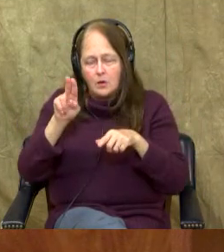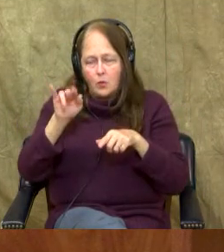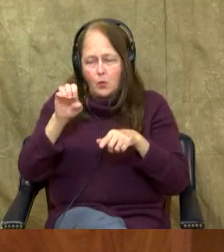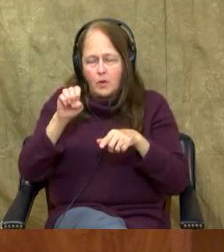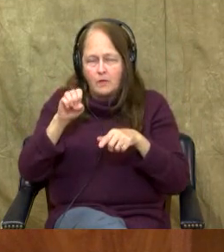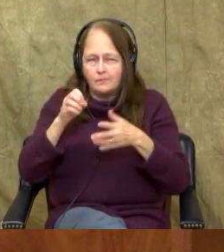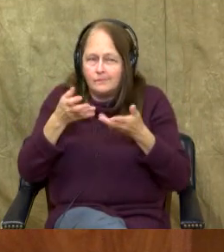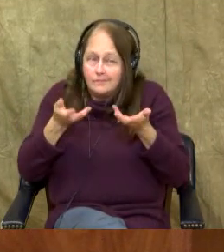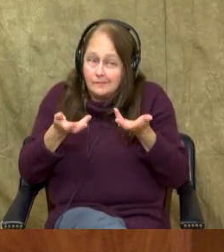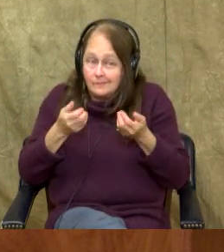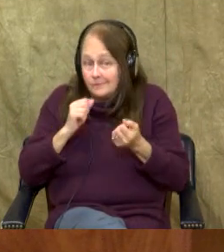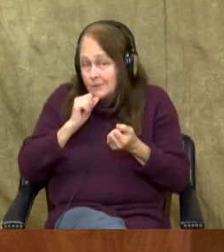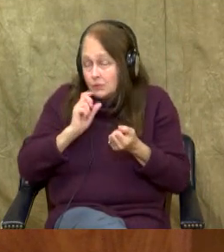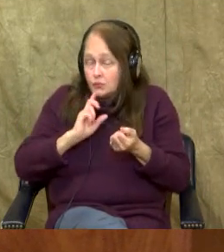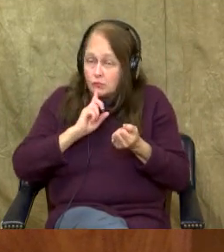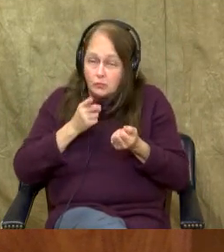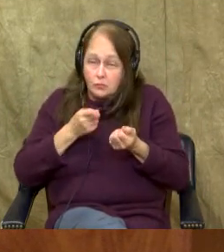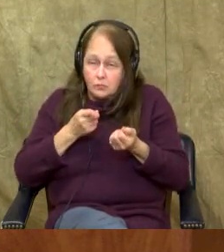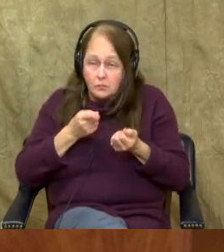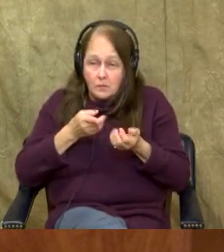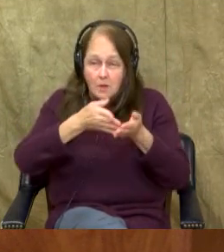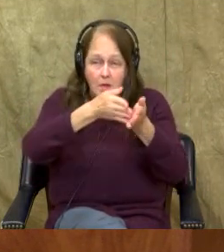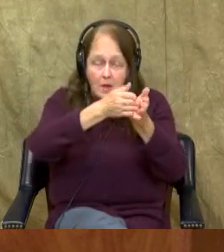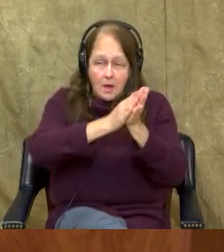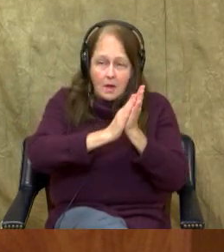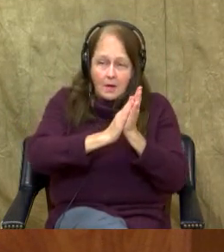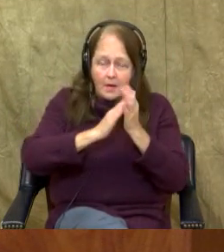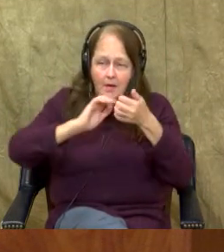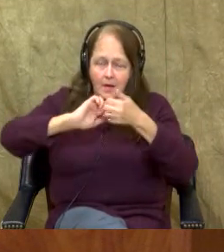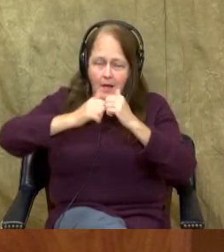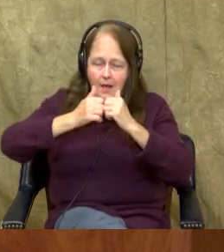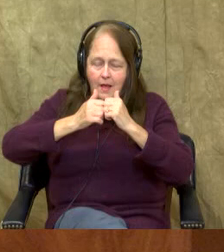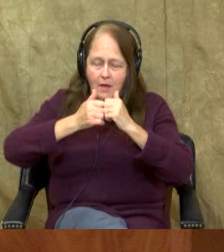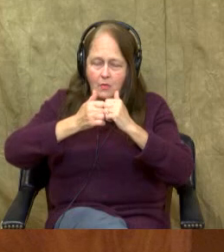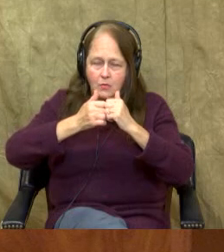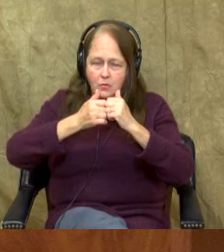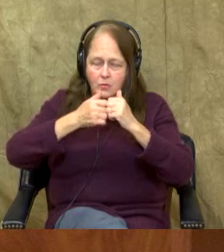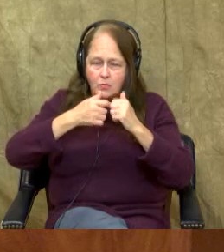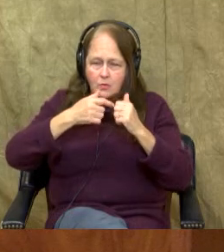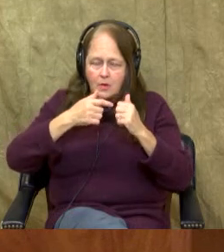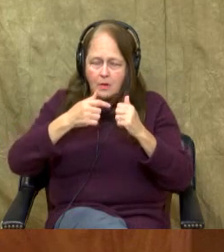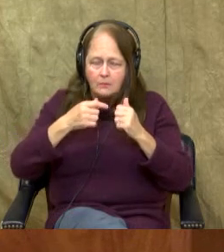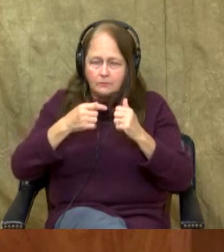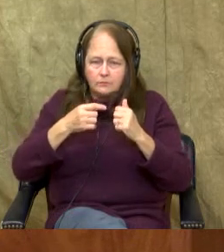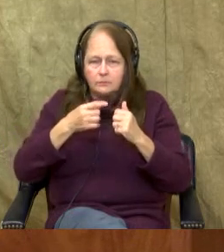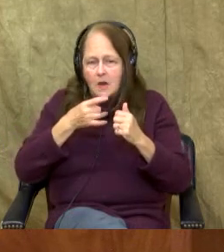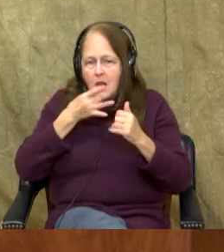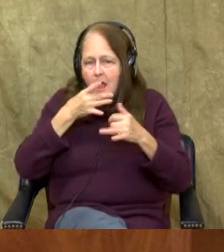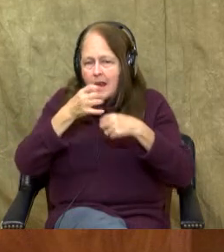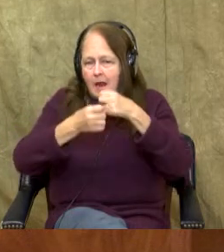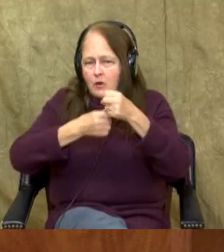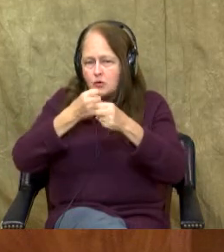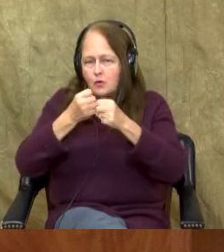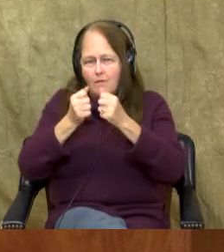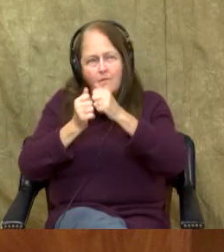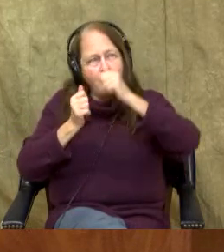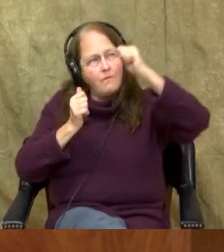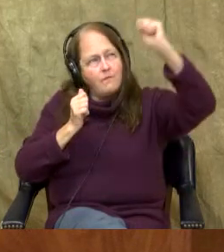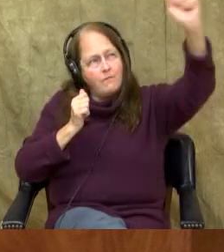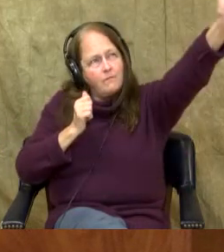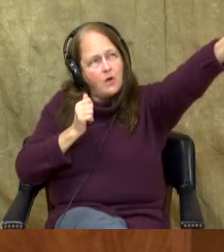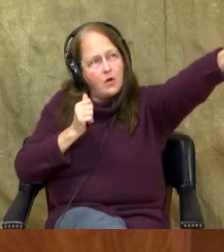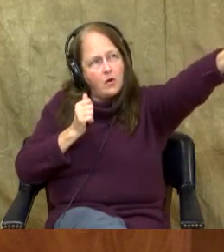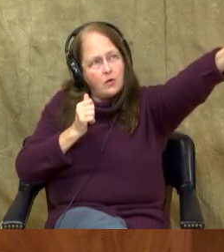know for sure. He asks, how many light years to the edge of the universe? And